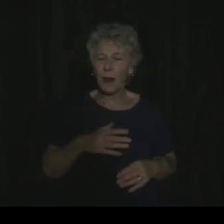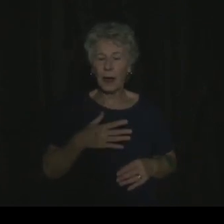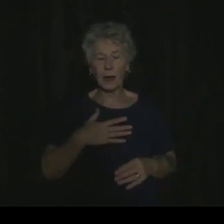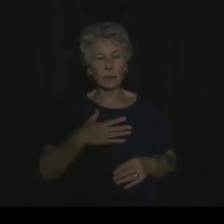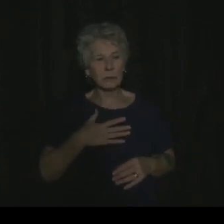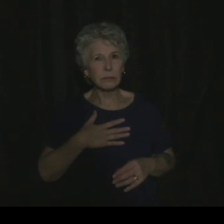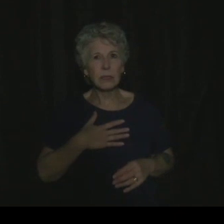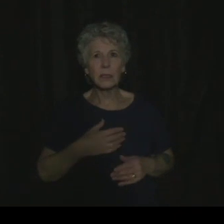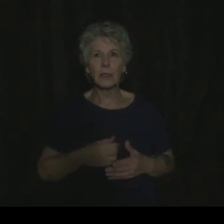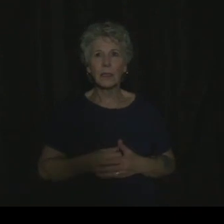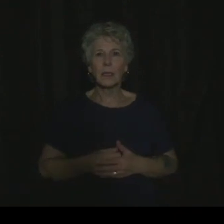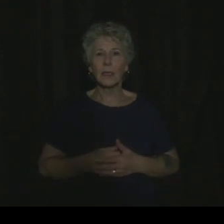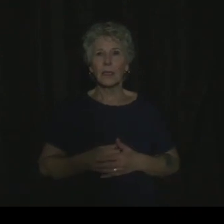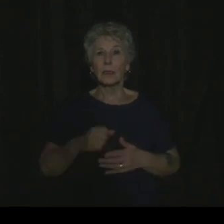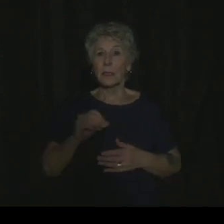So,